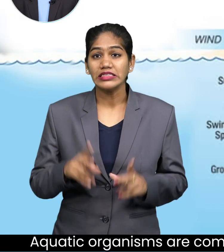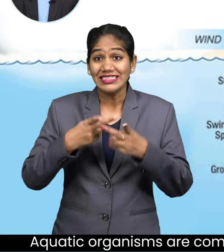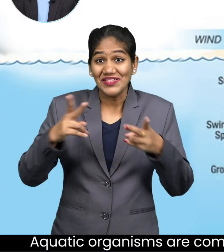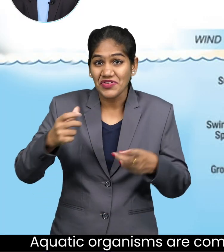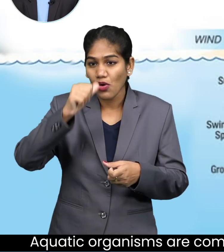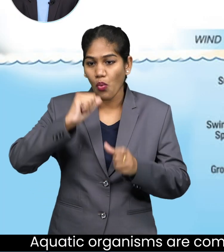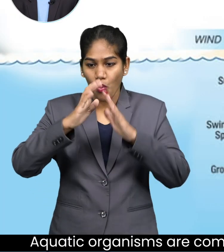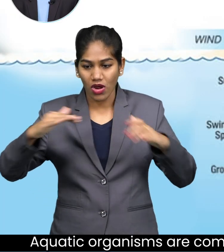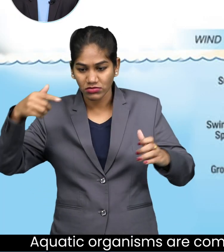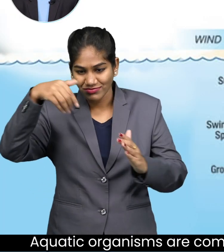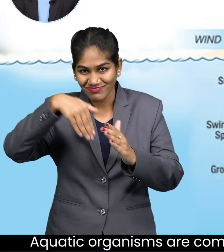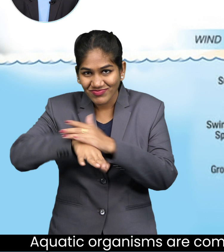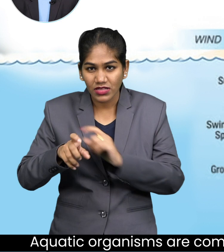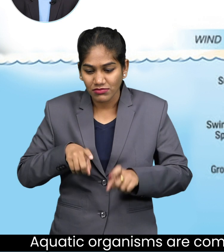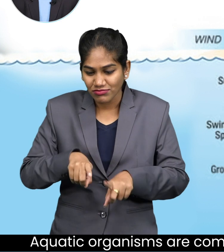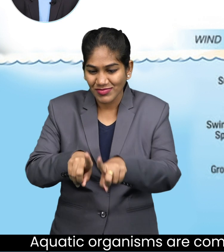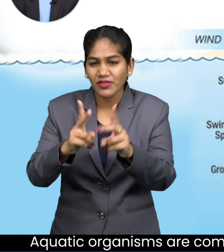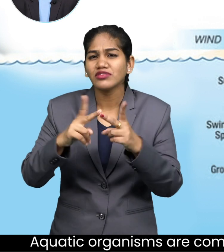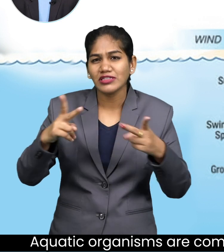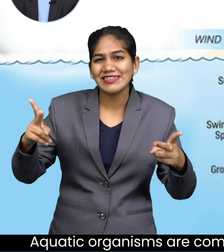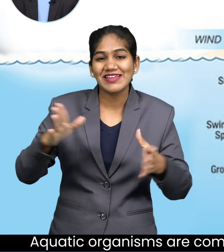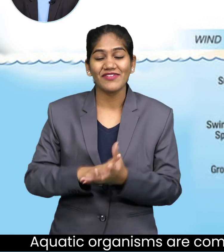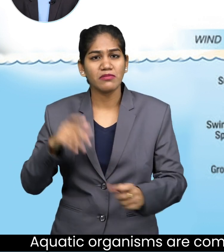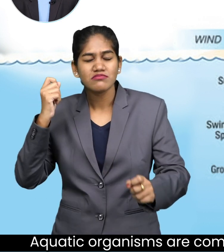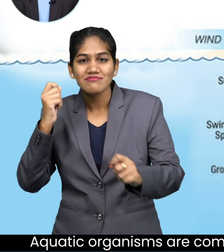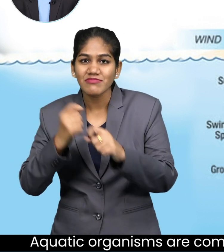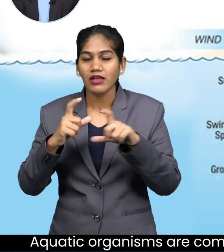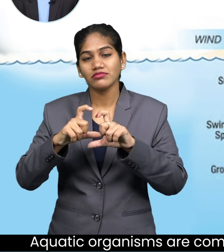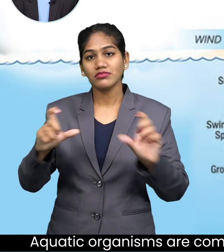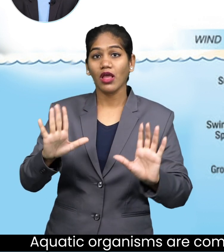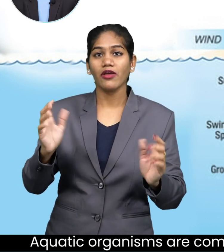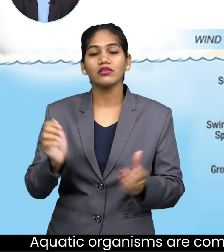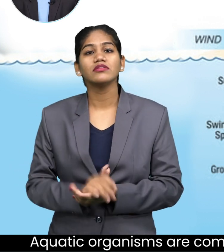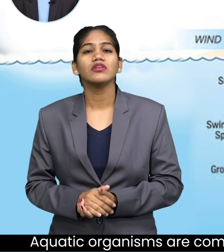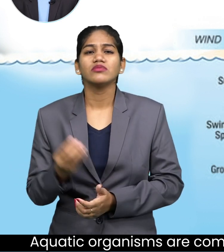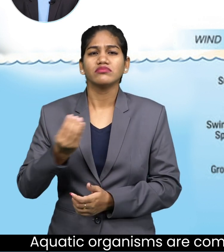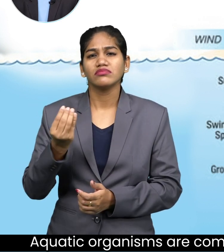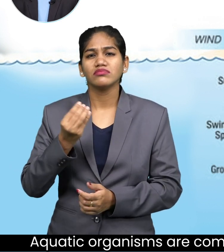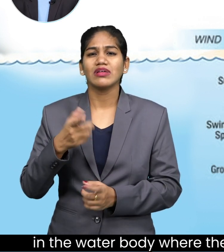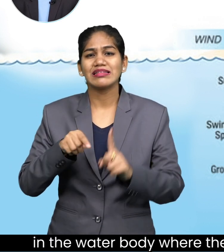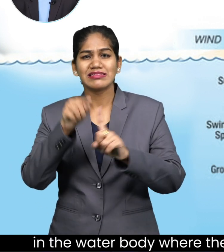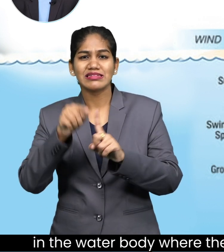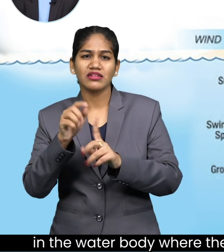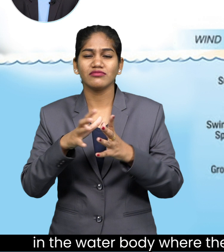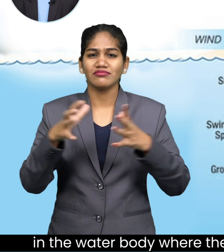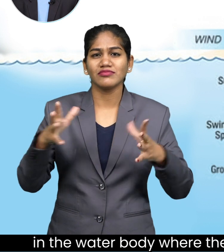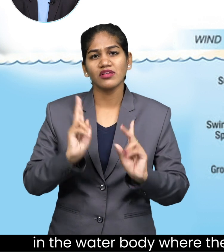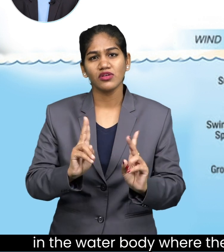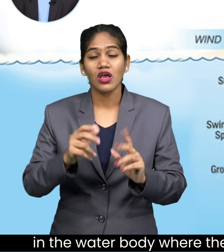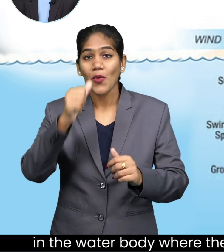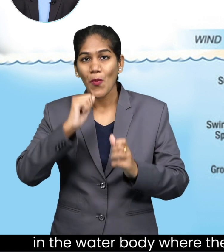Aquatic organisms are comfortable with a certain range of temperatures in the water